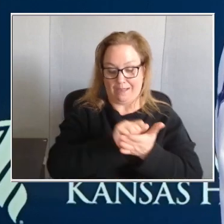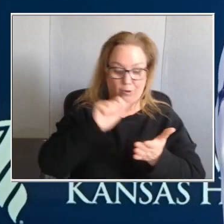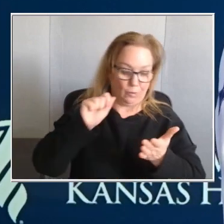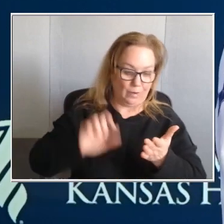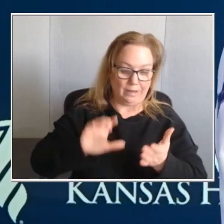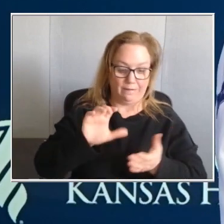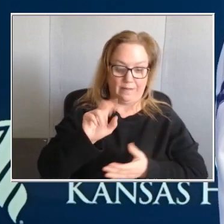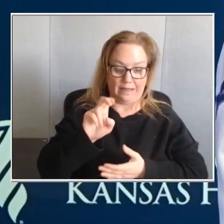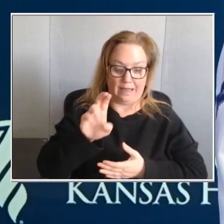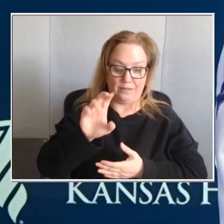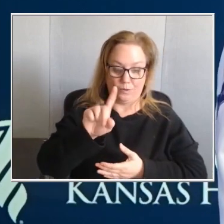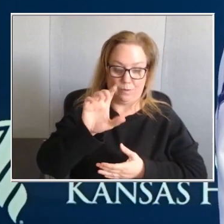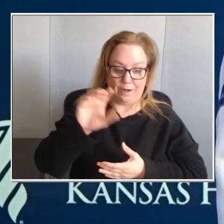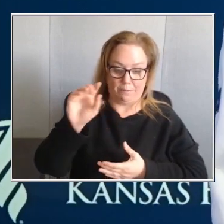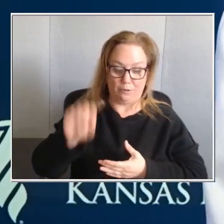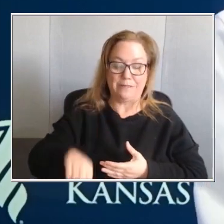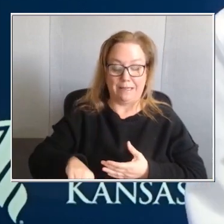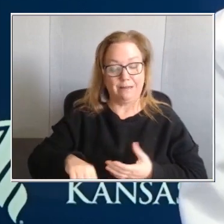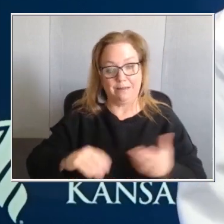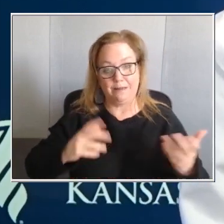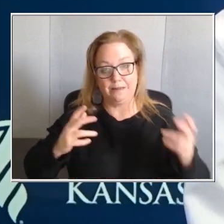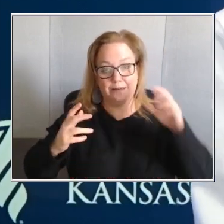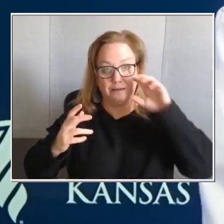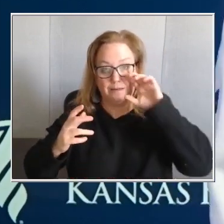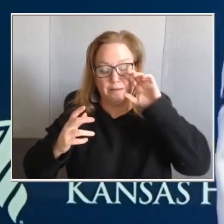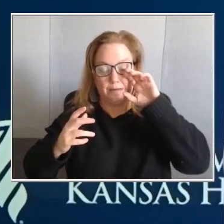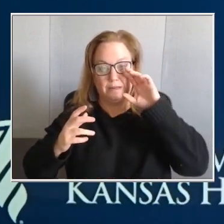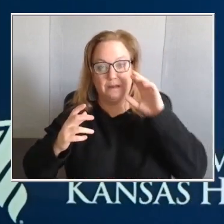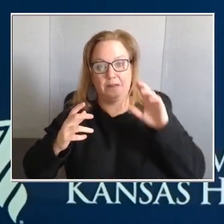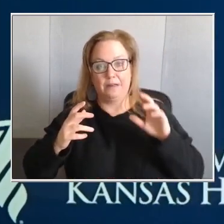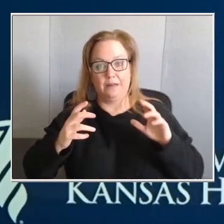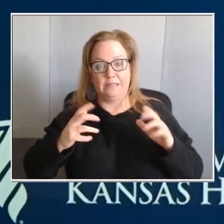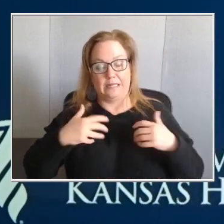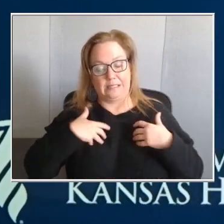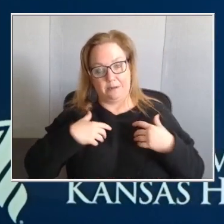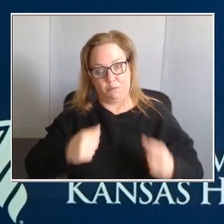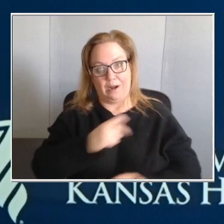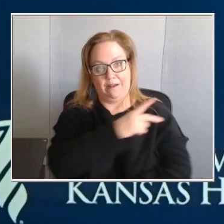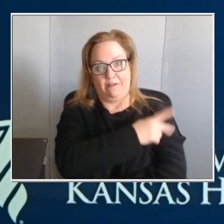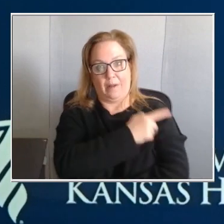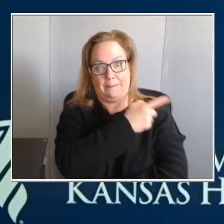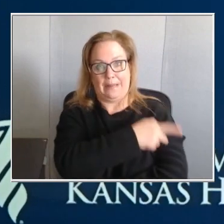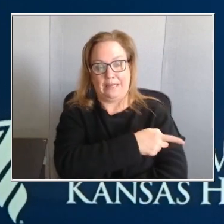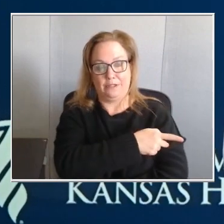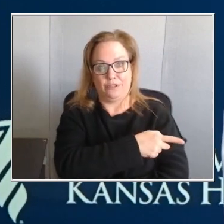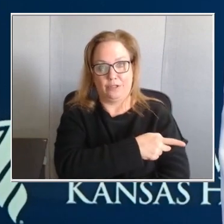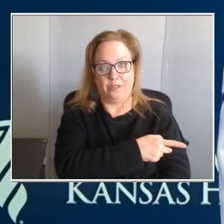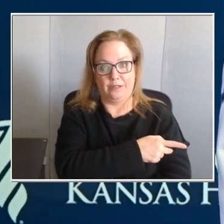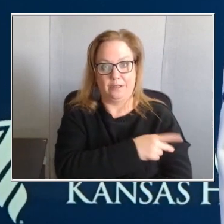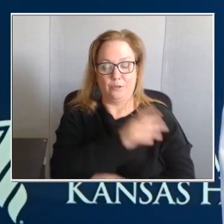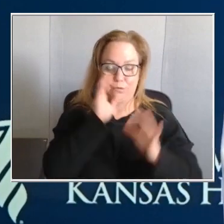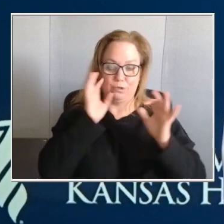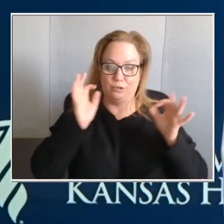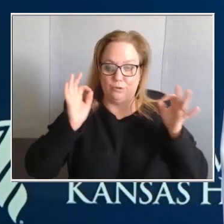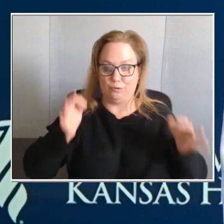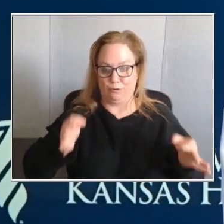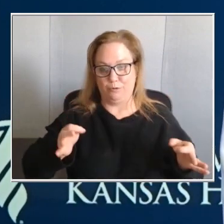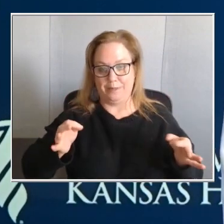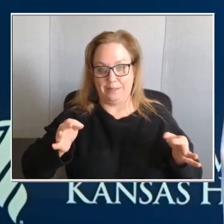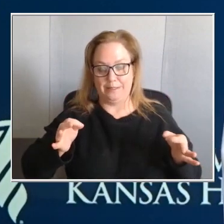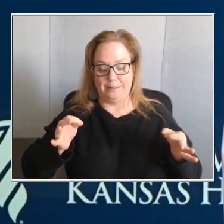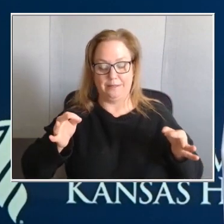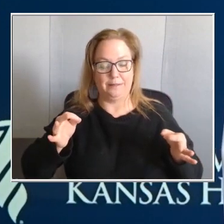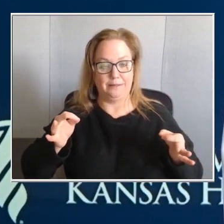all? And so it takes a brave patient who is determined